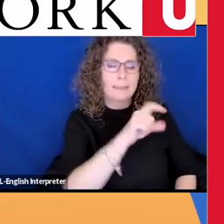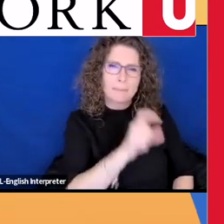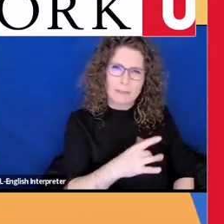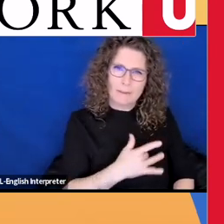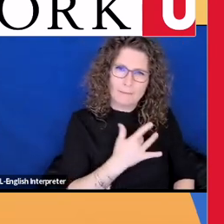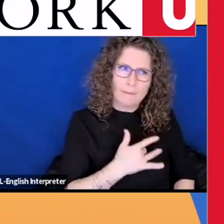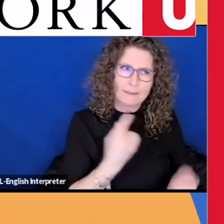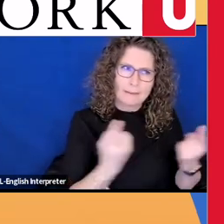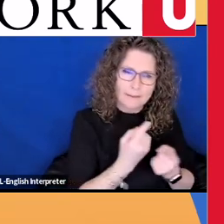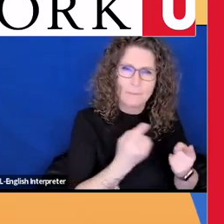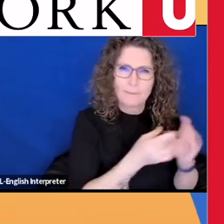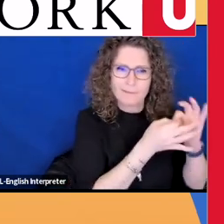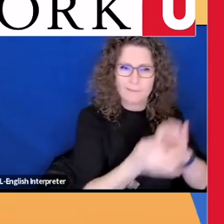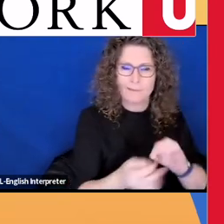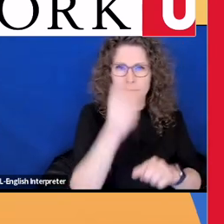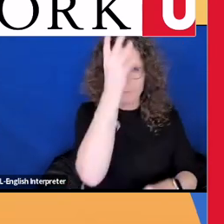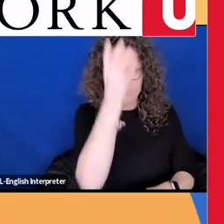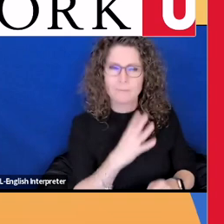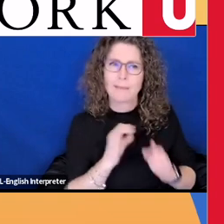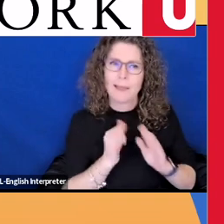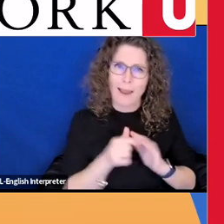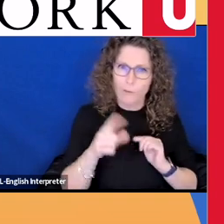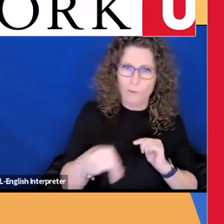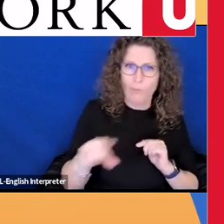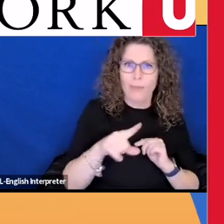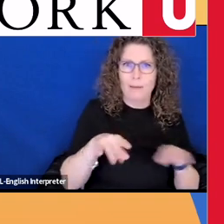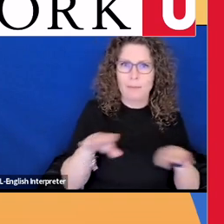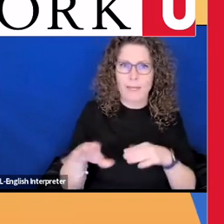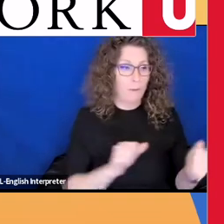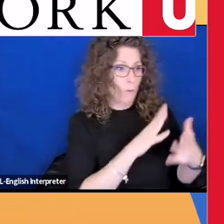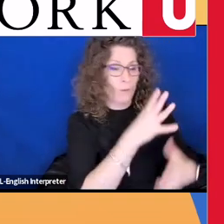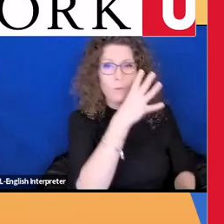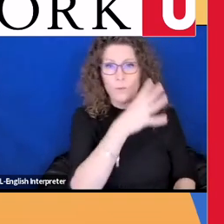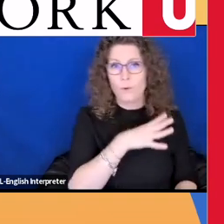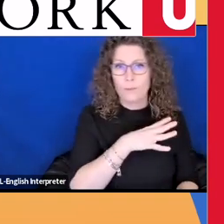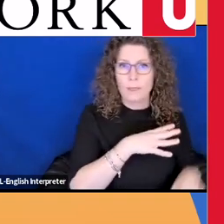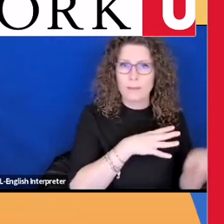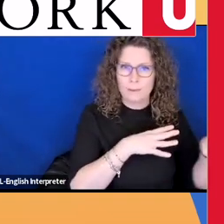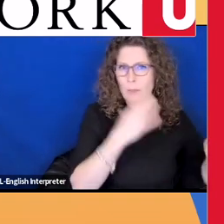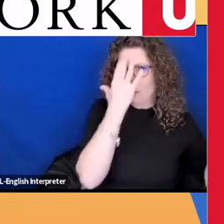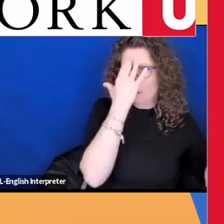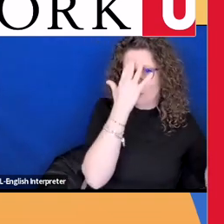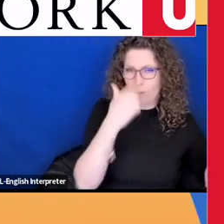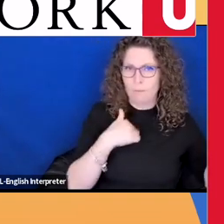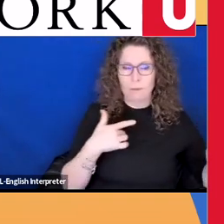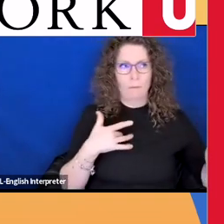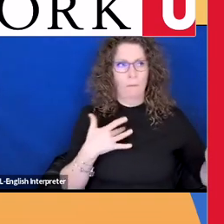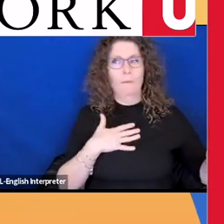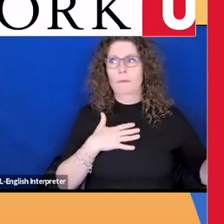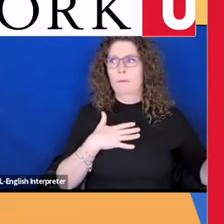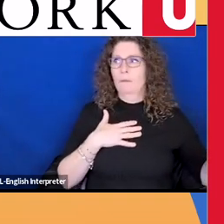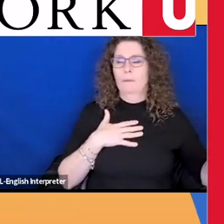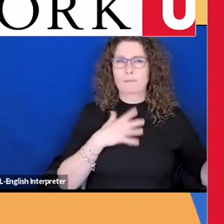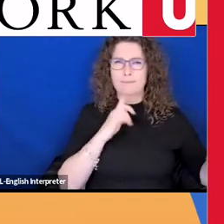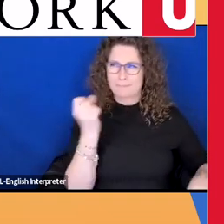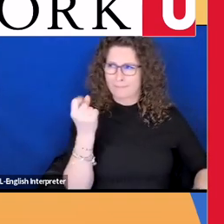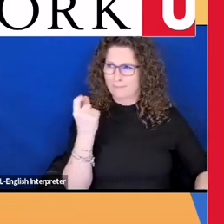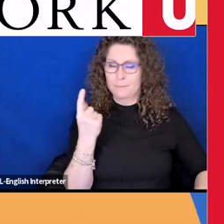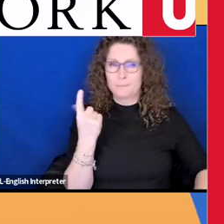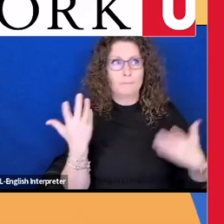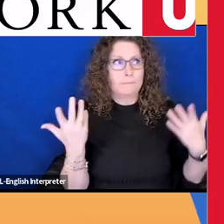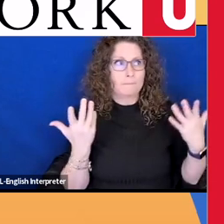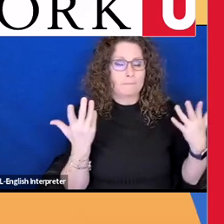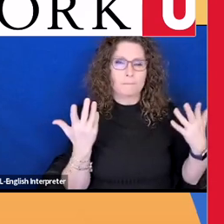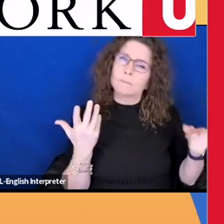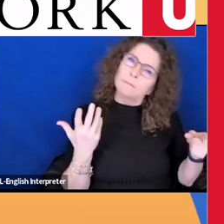men and about the way men behave toward women. How could an 11-year-old boy be sure that his